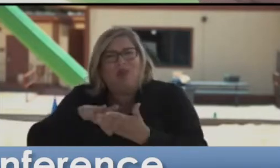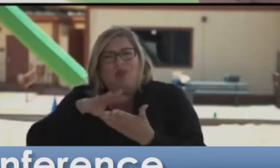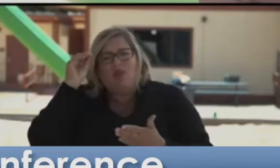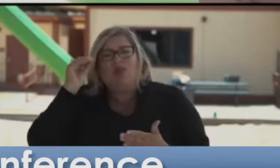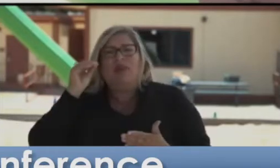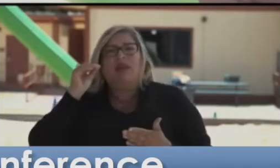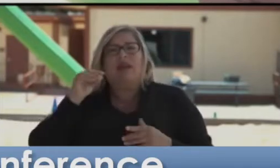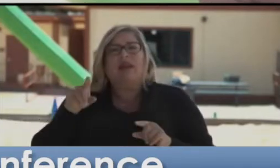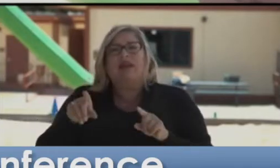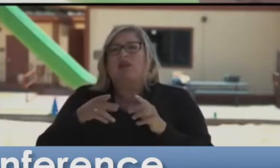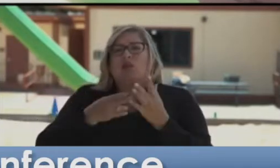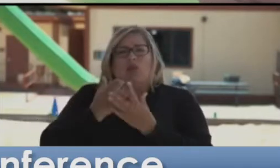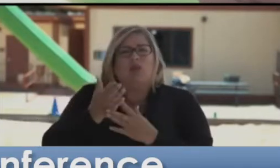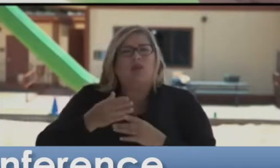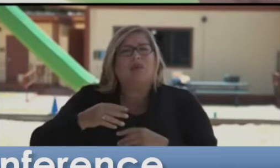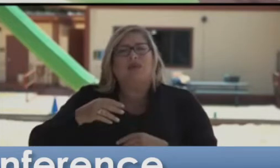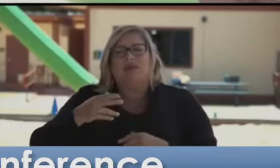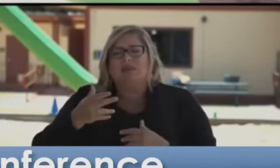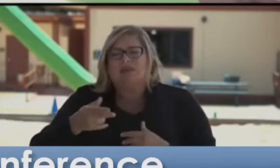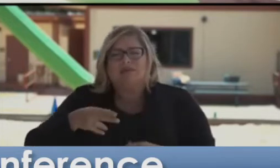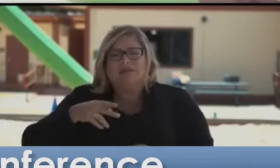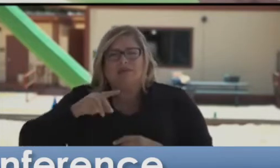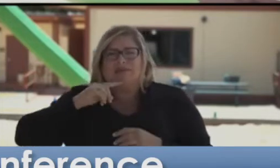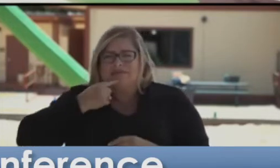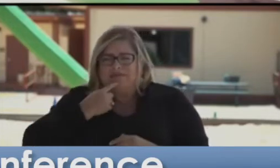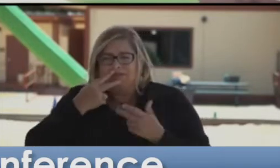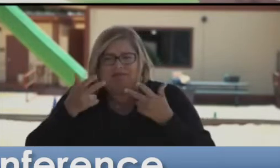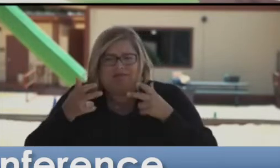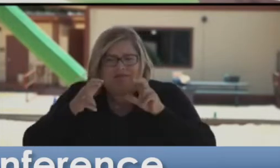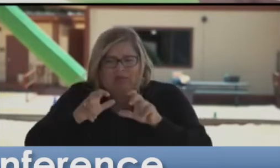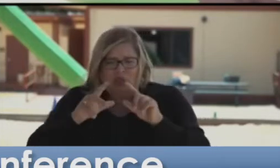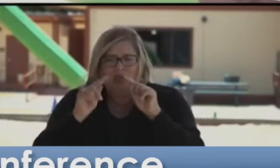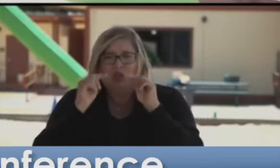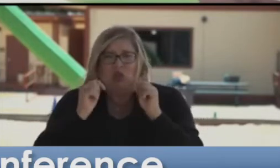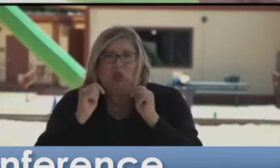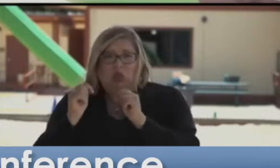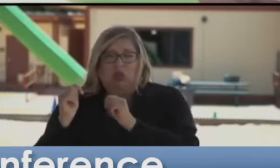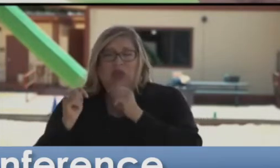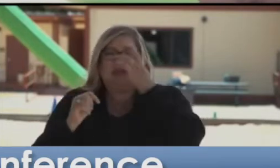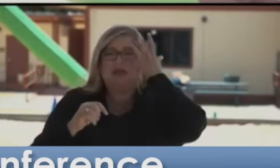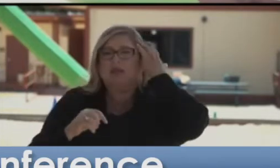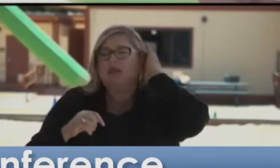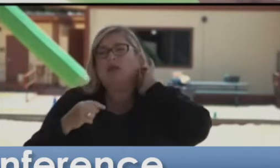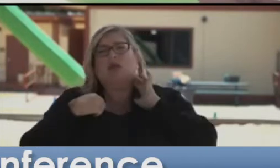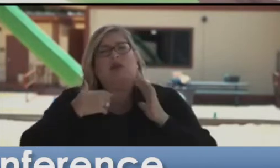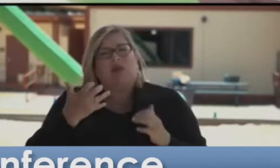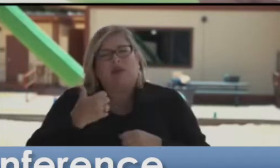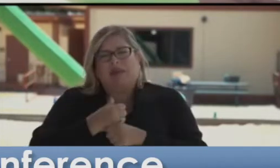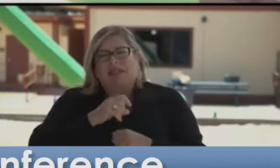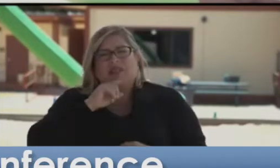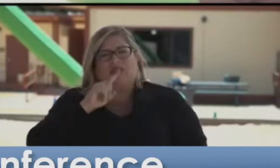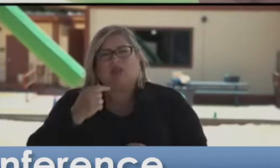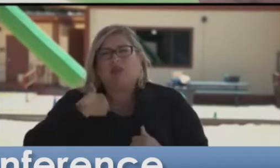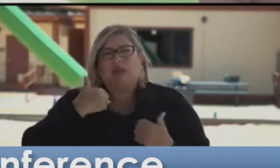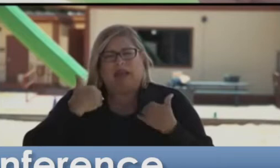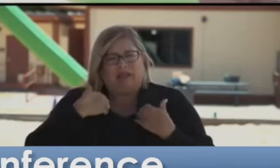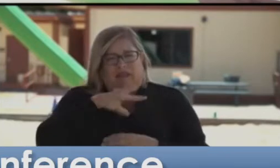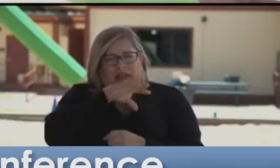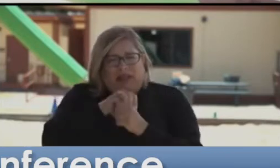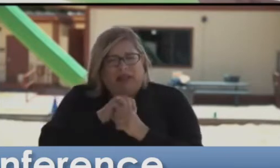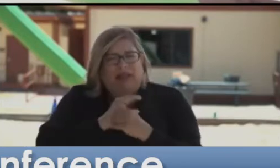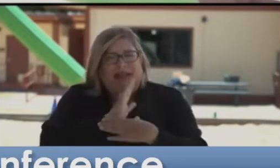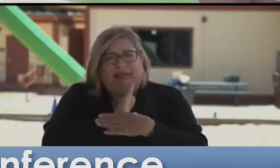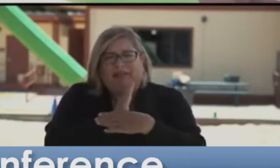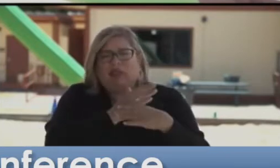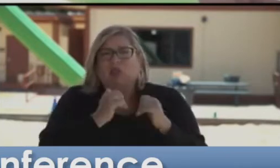we refer to as high-dose tutoring. And we want to not double down. We want to have interventions with